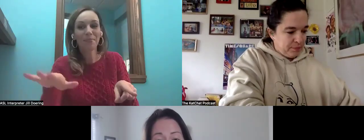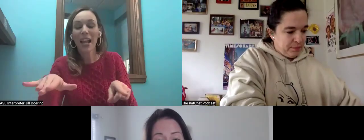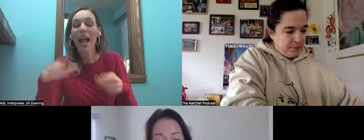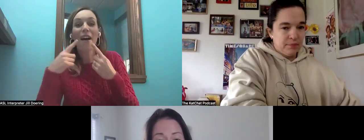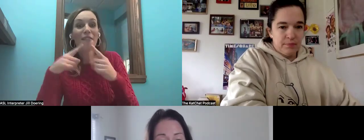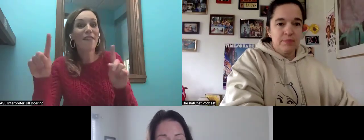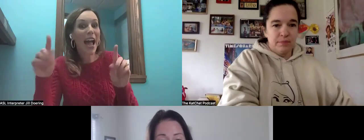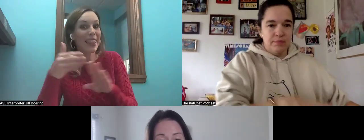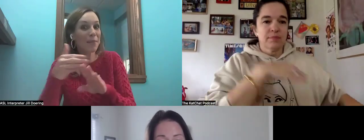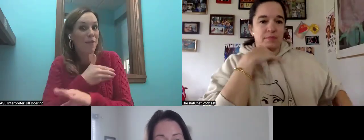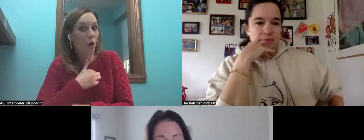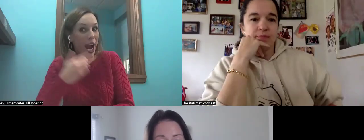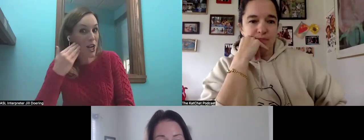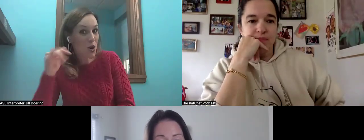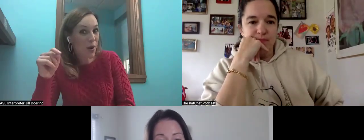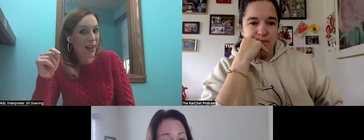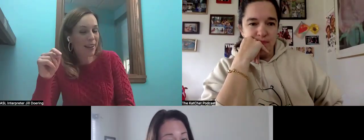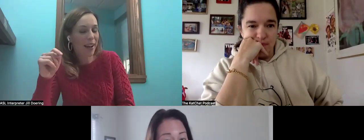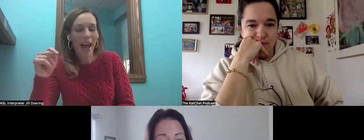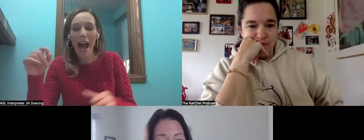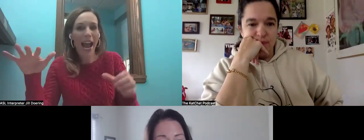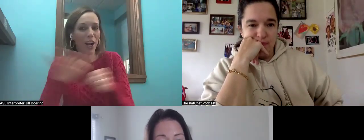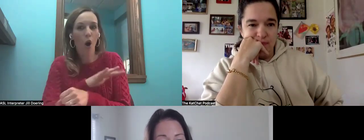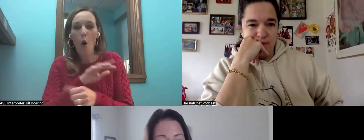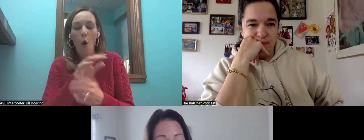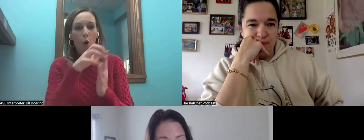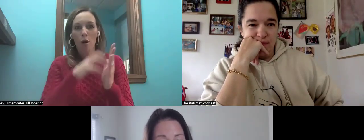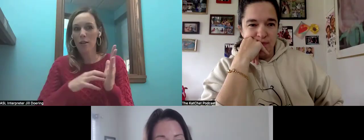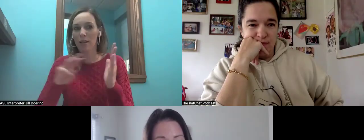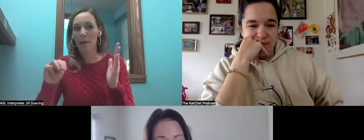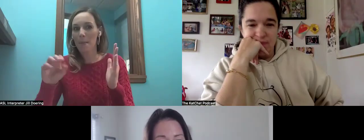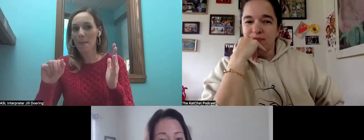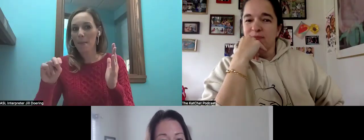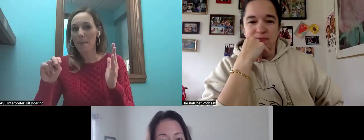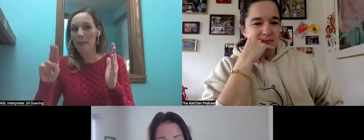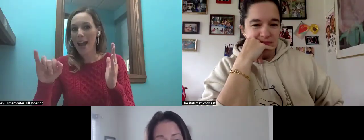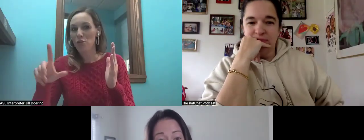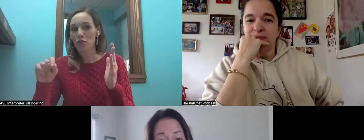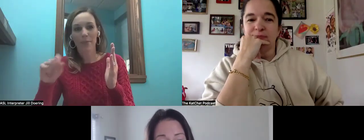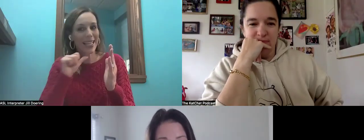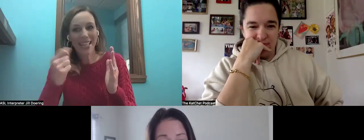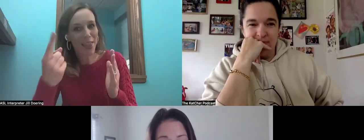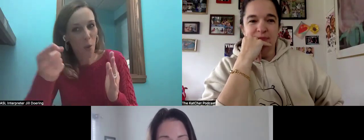it, I had a whole manuscript. It is not the manuscript that you're reading today because it's been edited 4,000